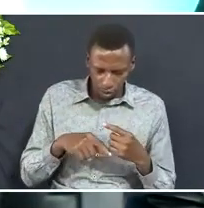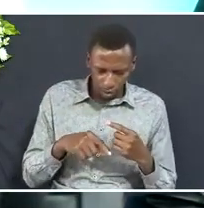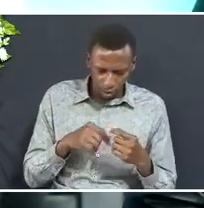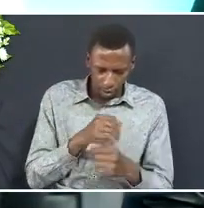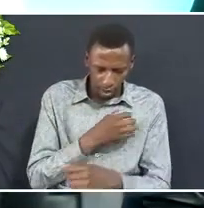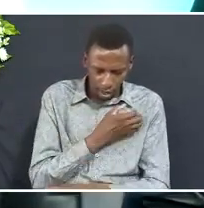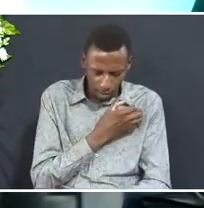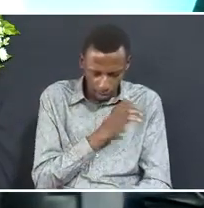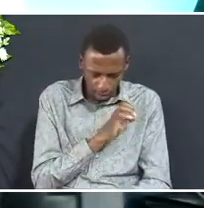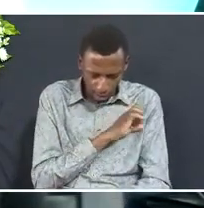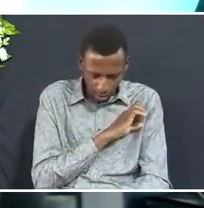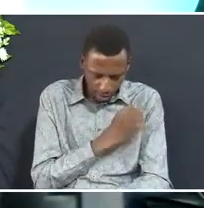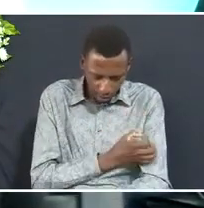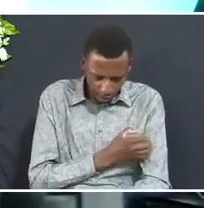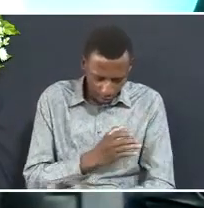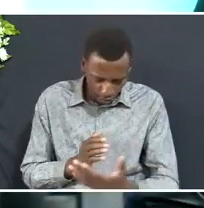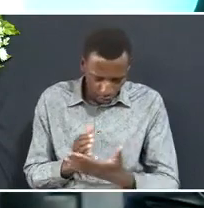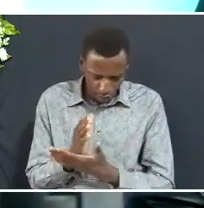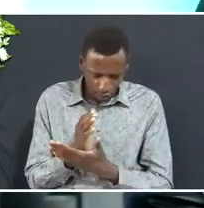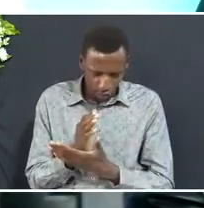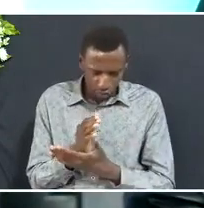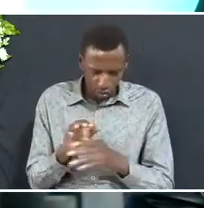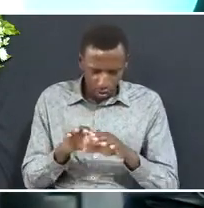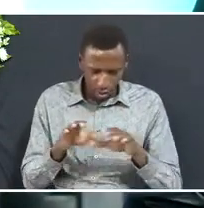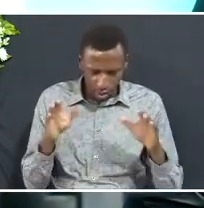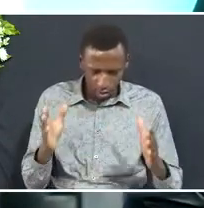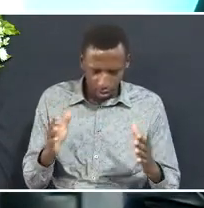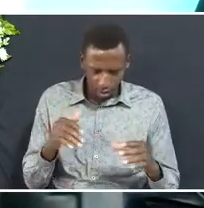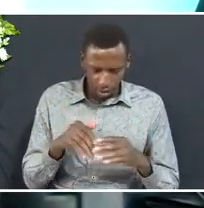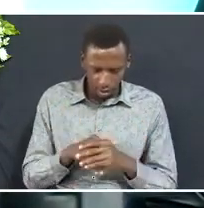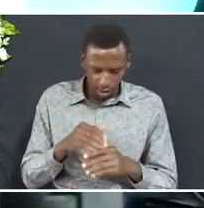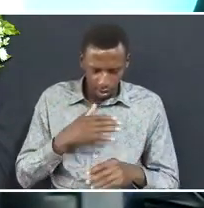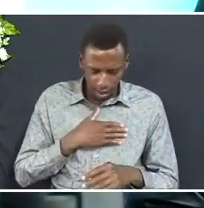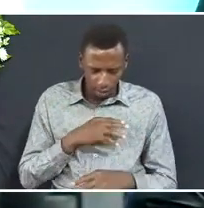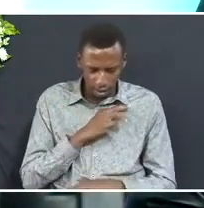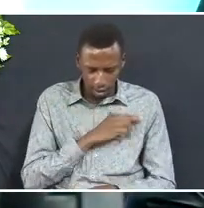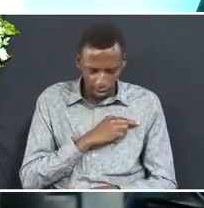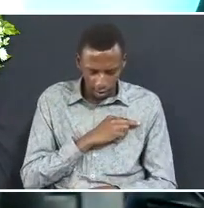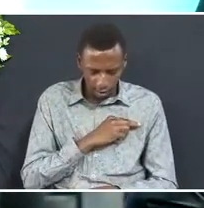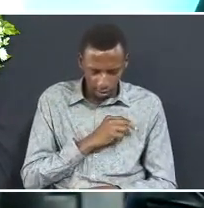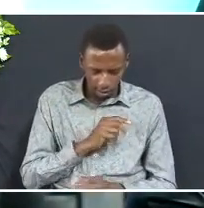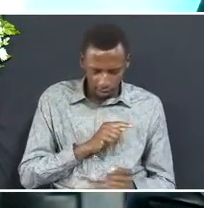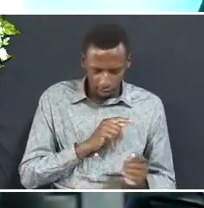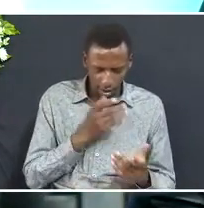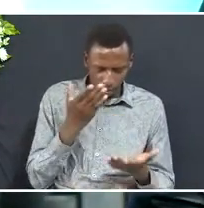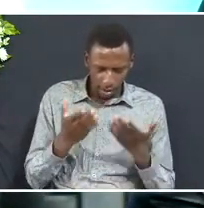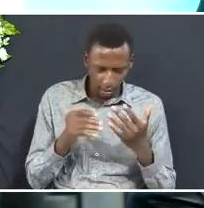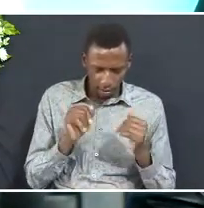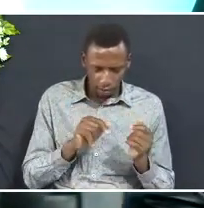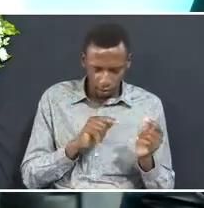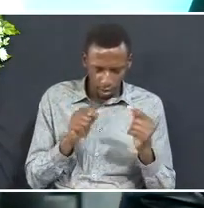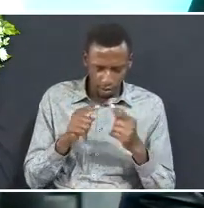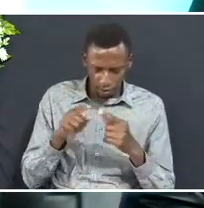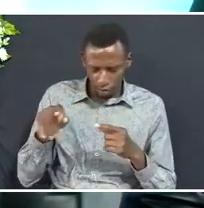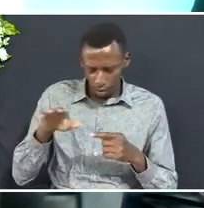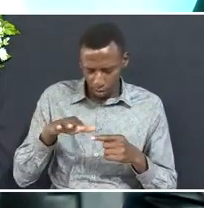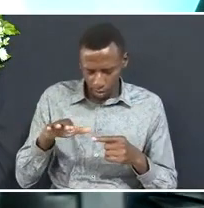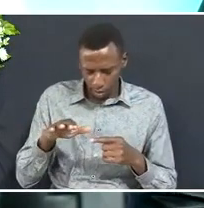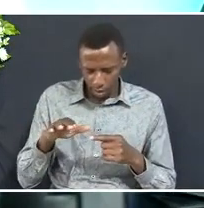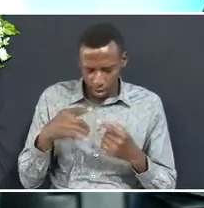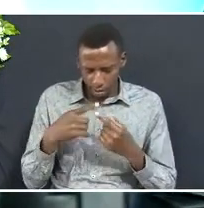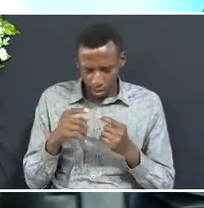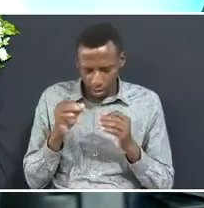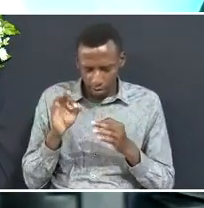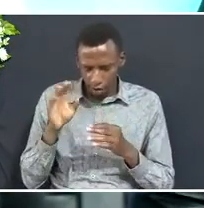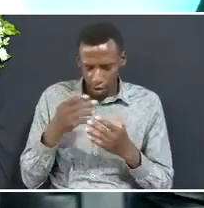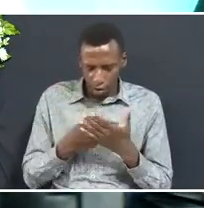through the altars. In our nature, God, we may come to your presence, but if your spirit is not